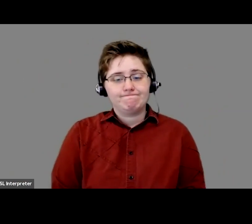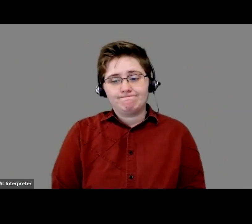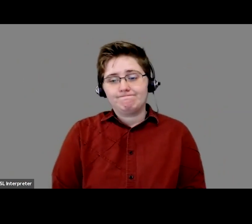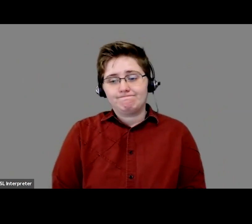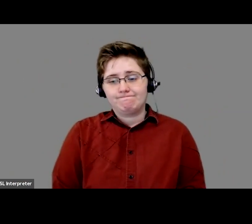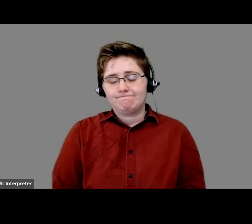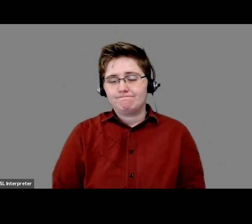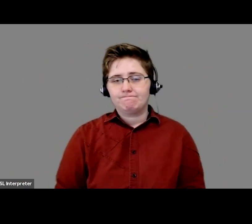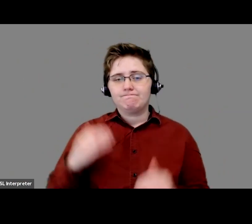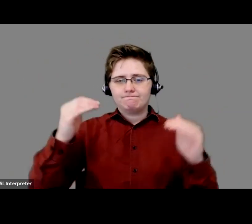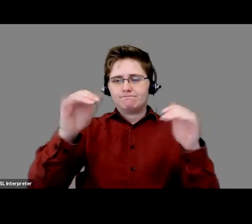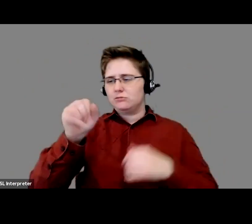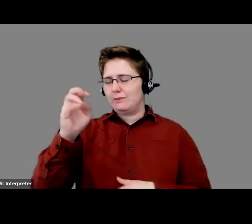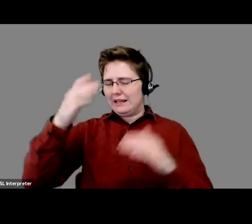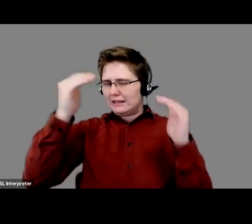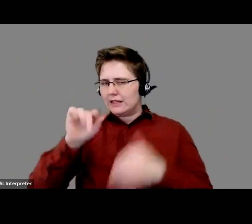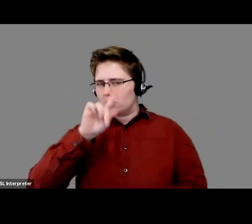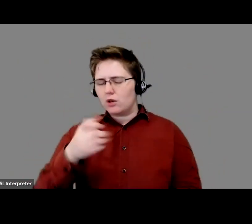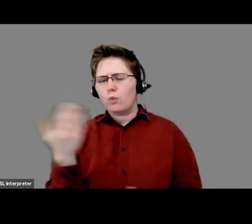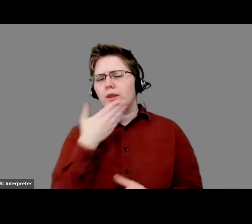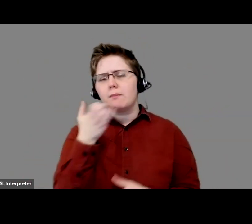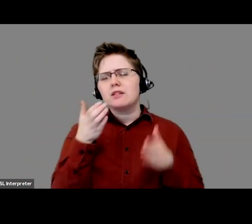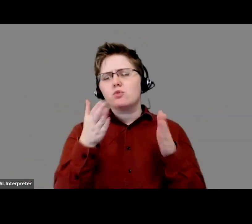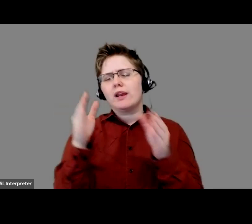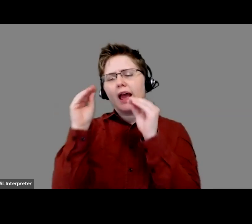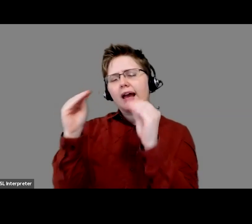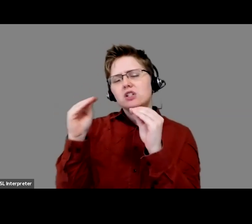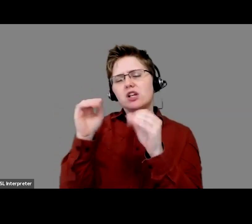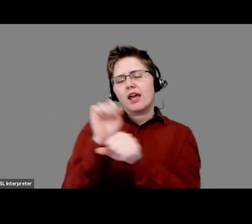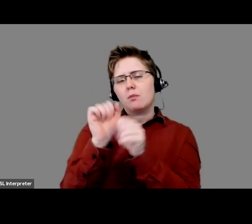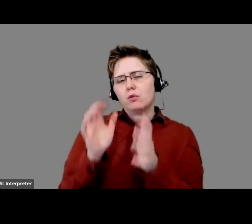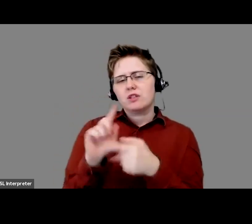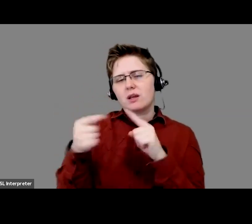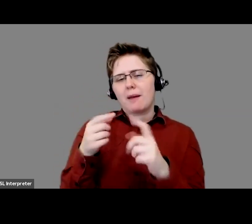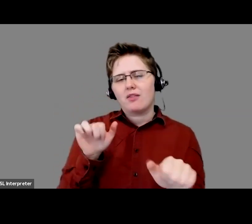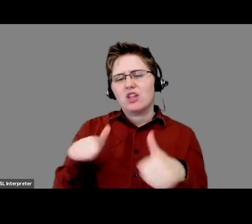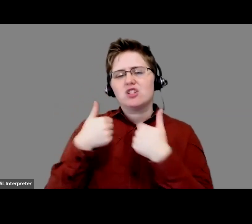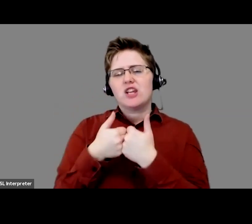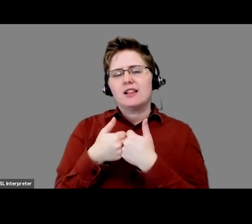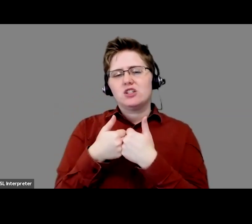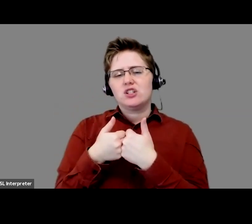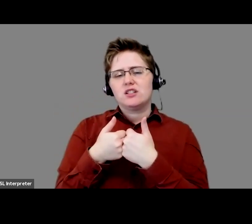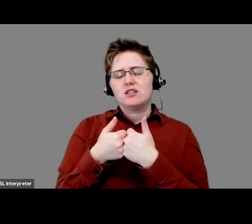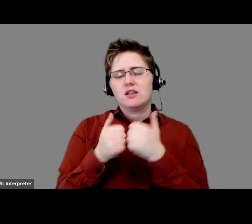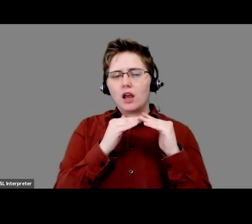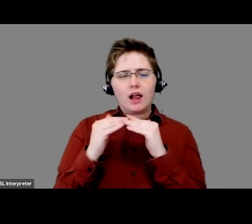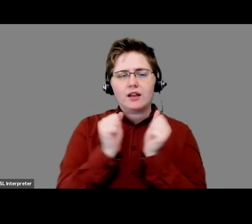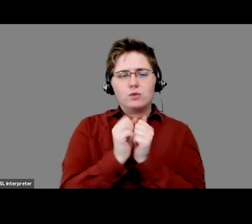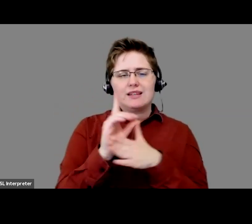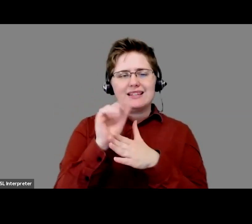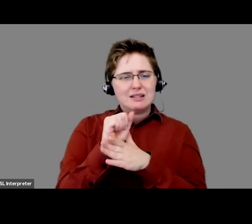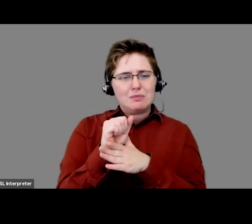Thanks. Next question is, what is the best way to educate employees on the challenges that colleagues with